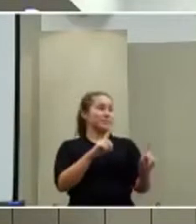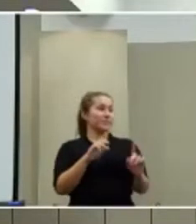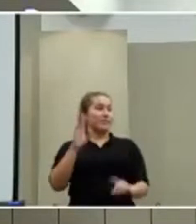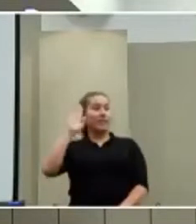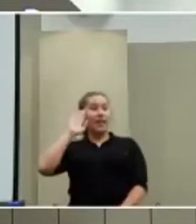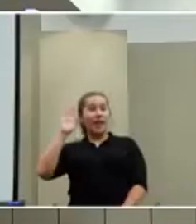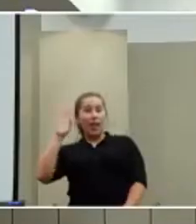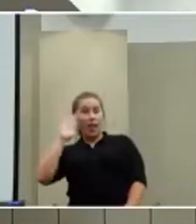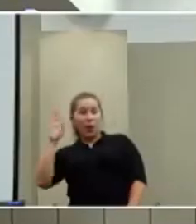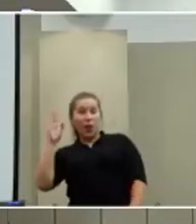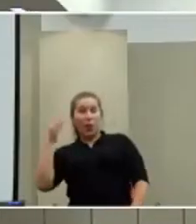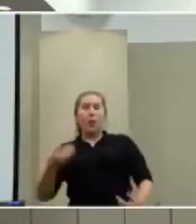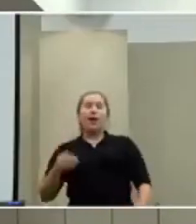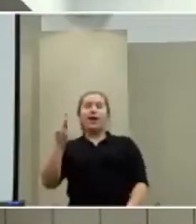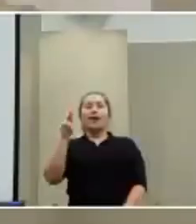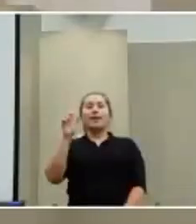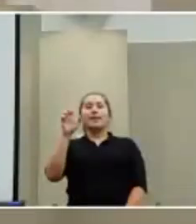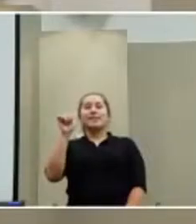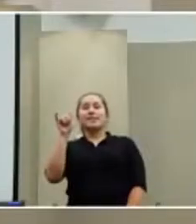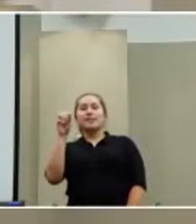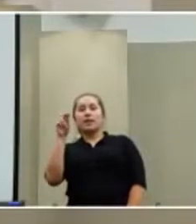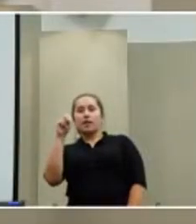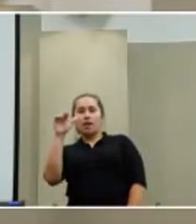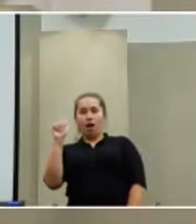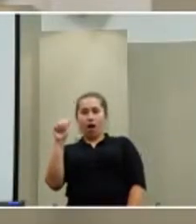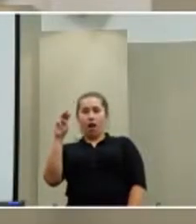Hello, I'm Kiana Mayo.